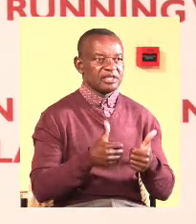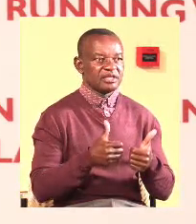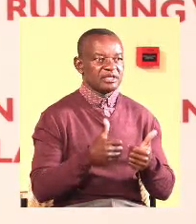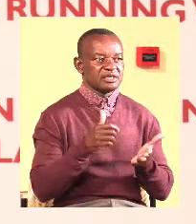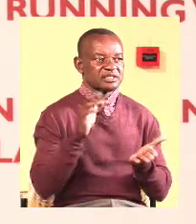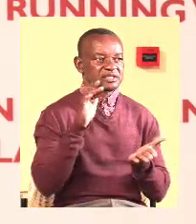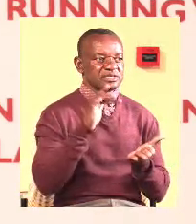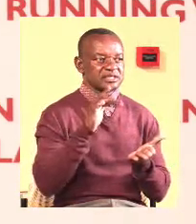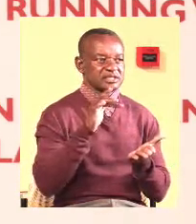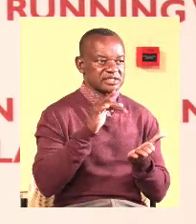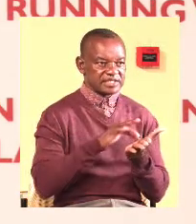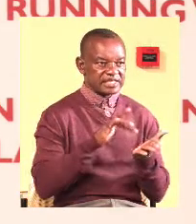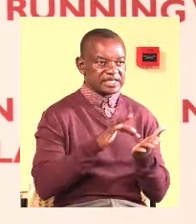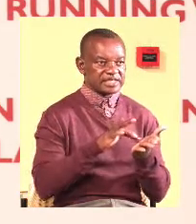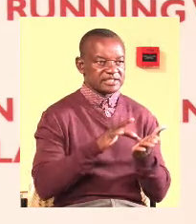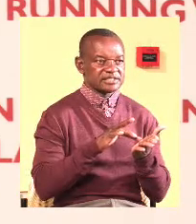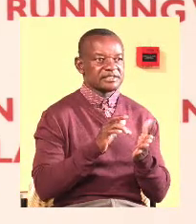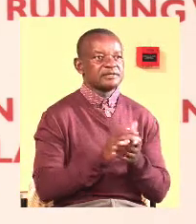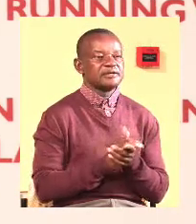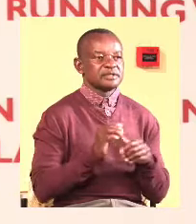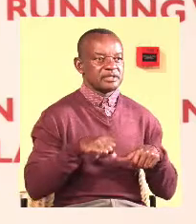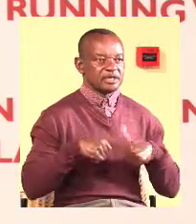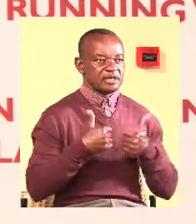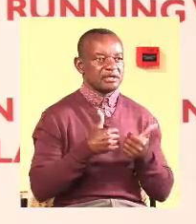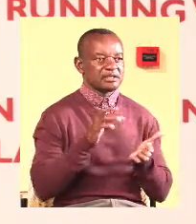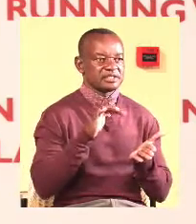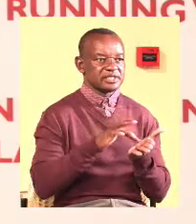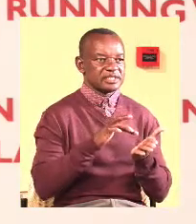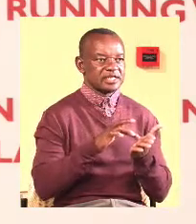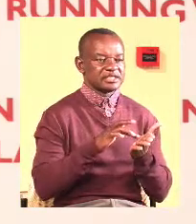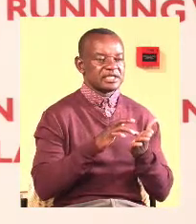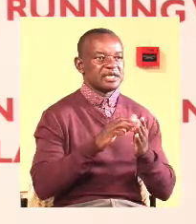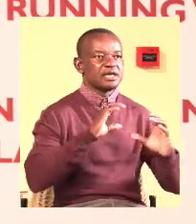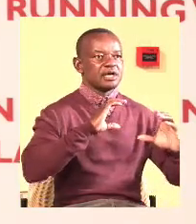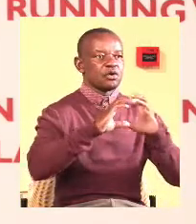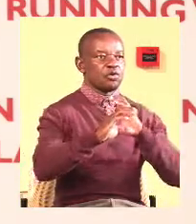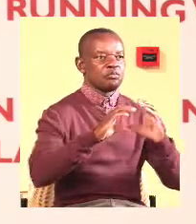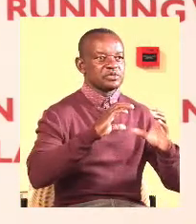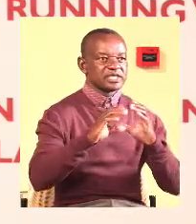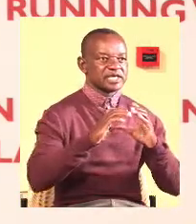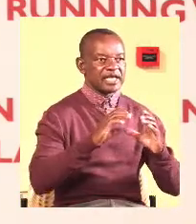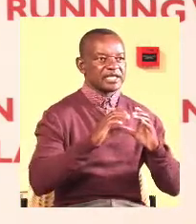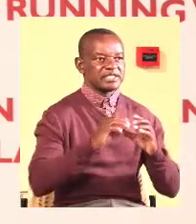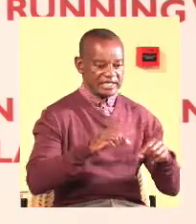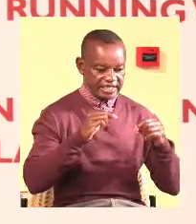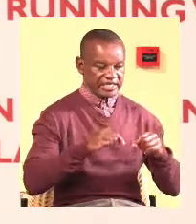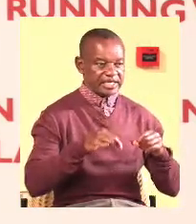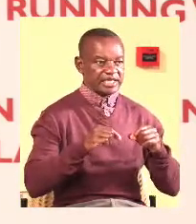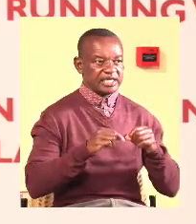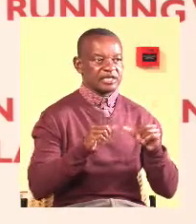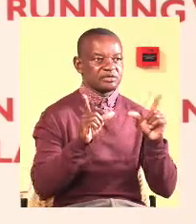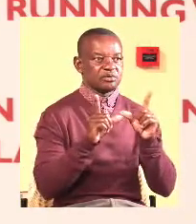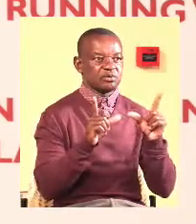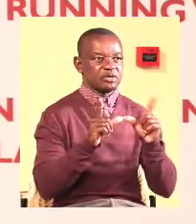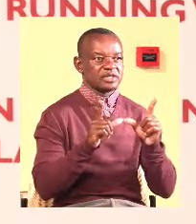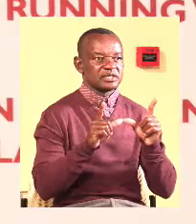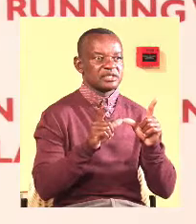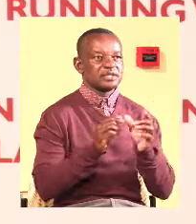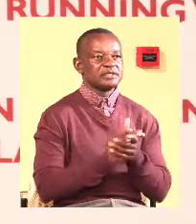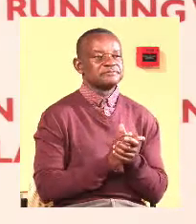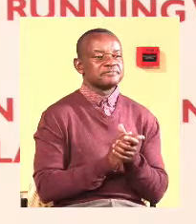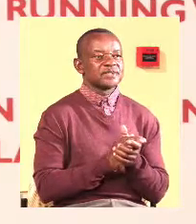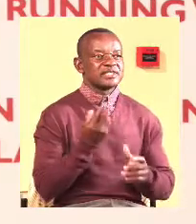they will communicate with the right office here. So it's not everyone just picking up the phone and calling.